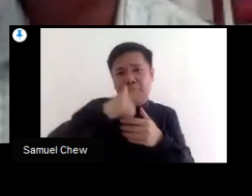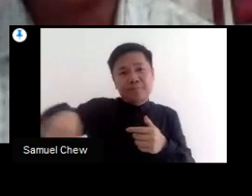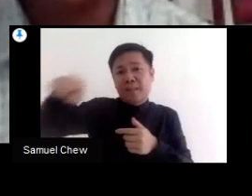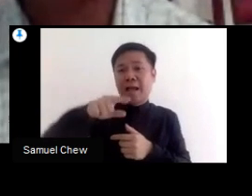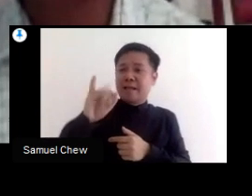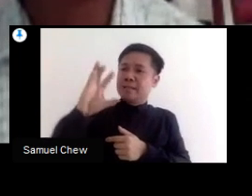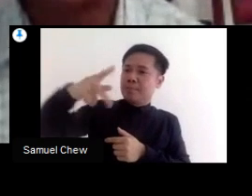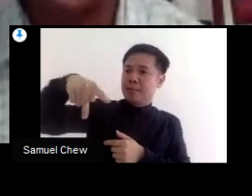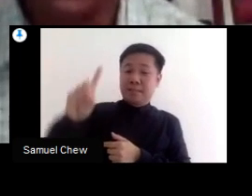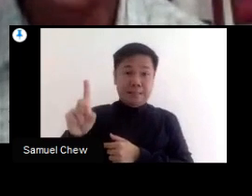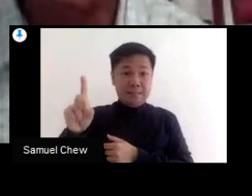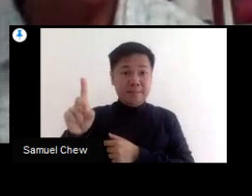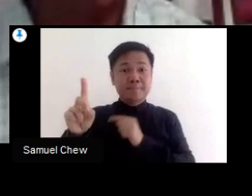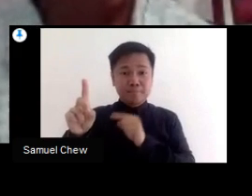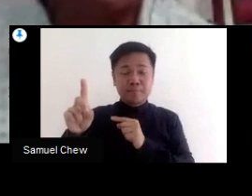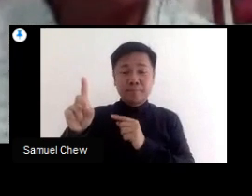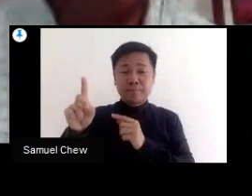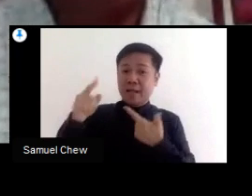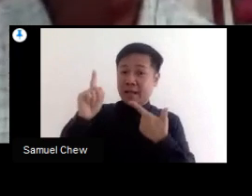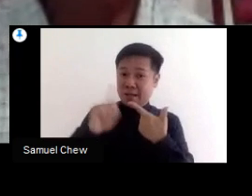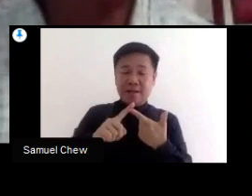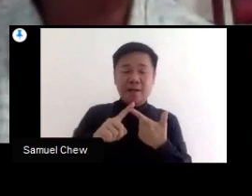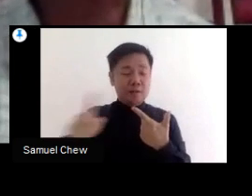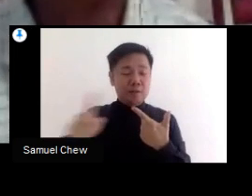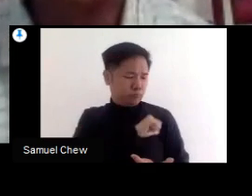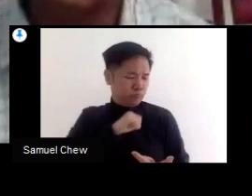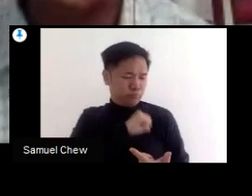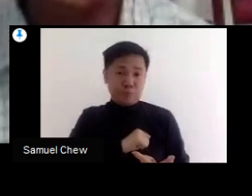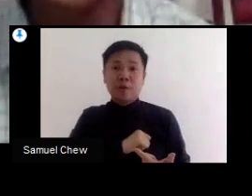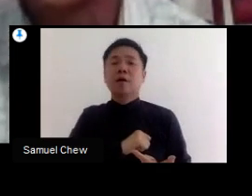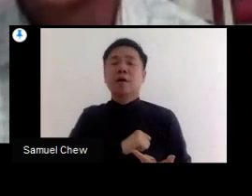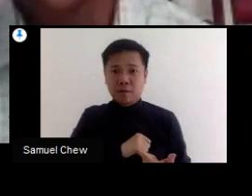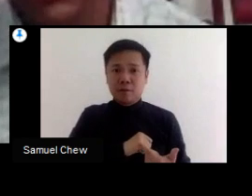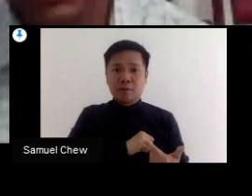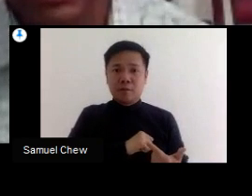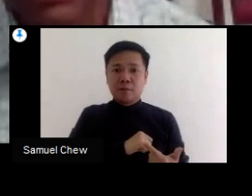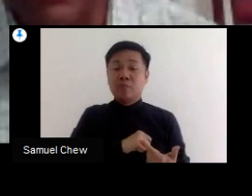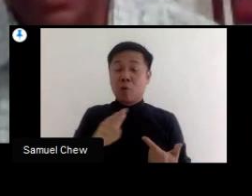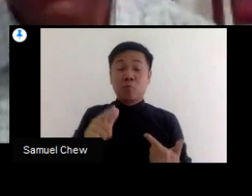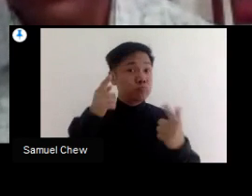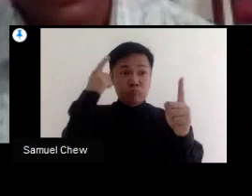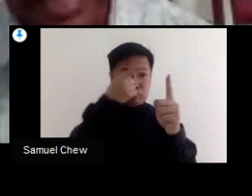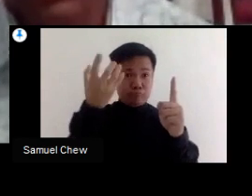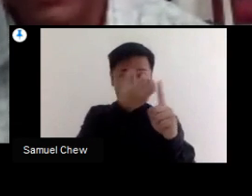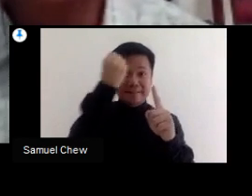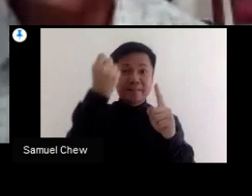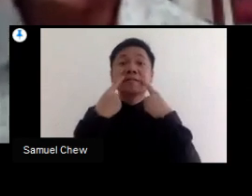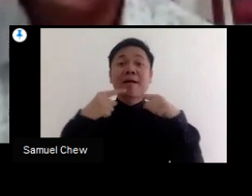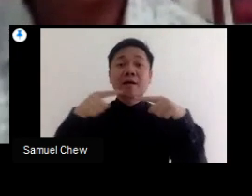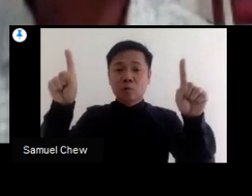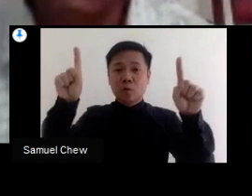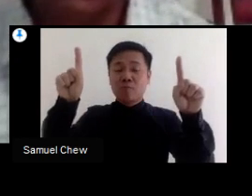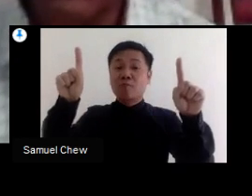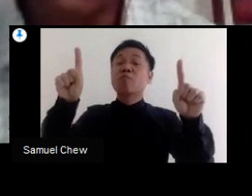Action and of the commitments contained in the ASEAN and Pacific Ministerial Declaration on Population and Development. Thank you, Madam